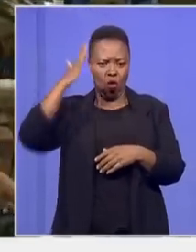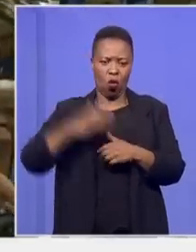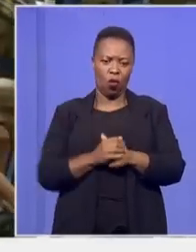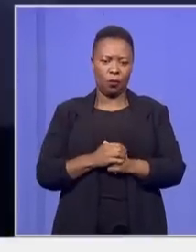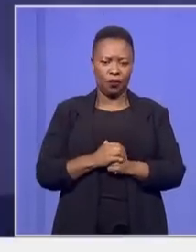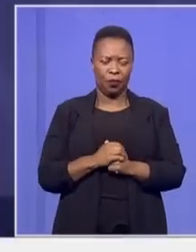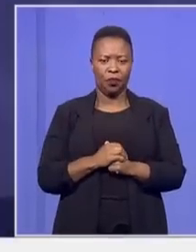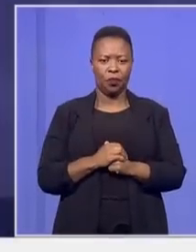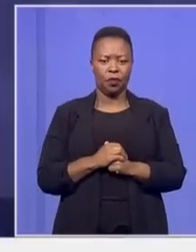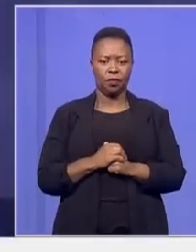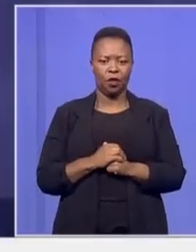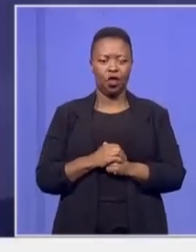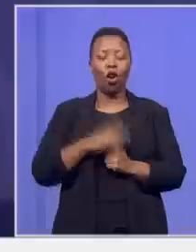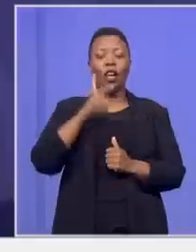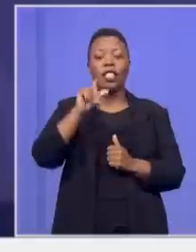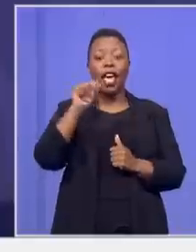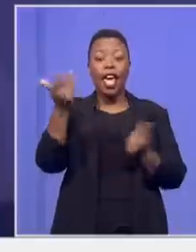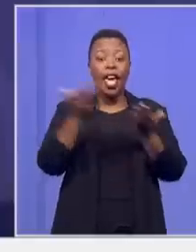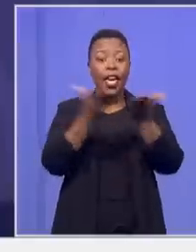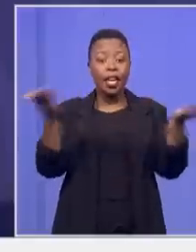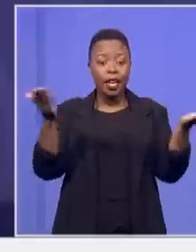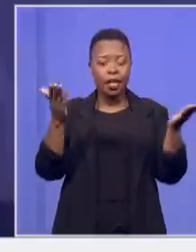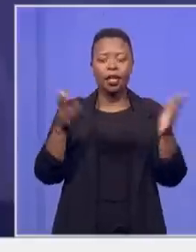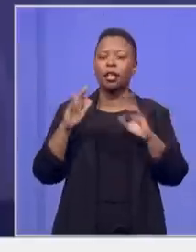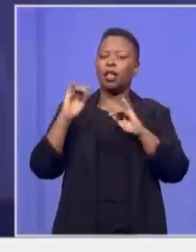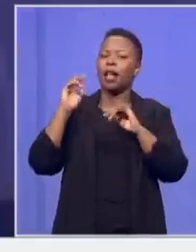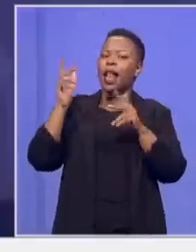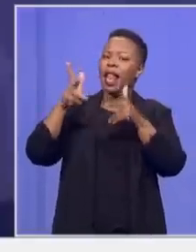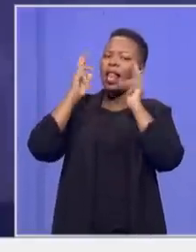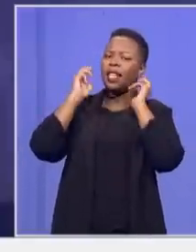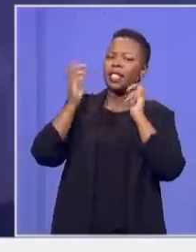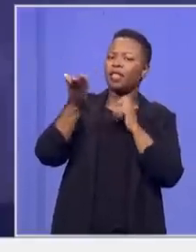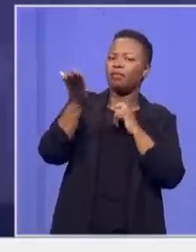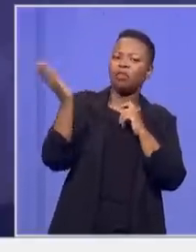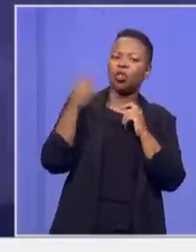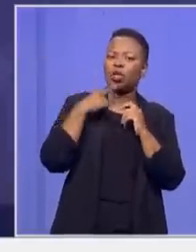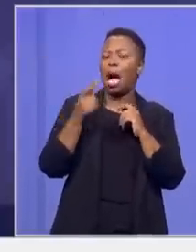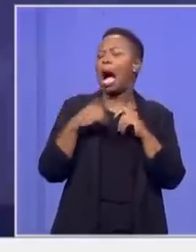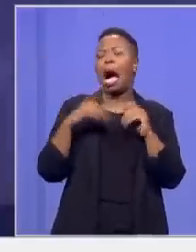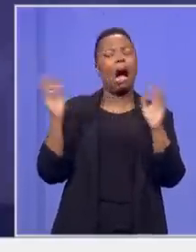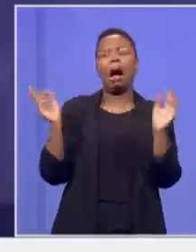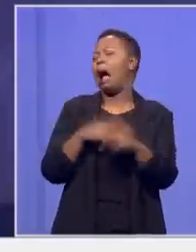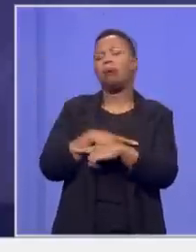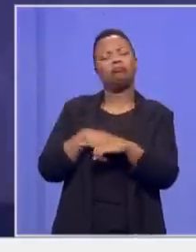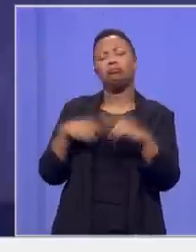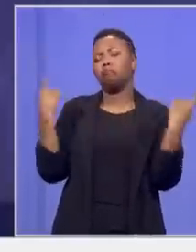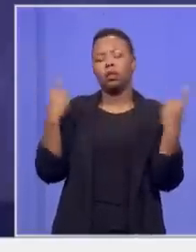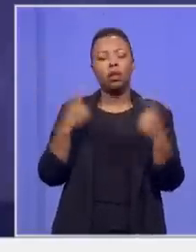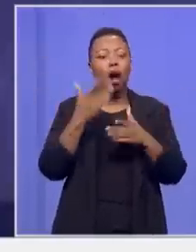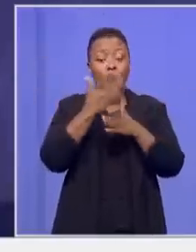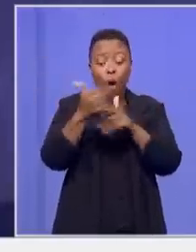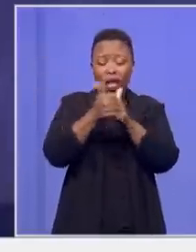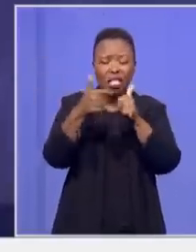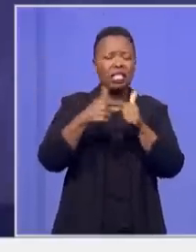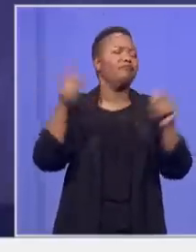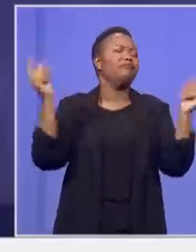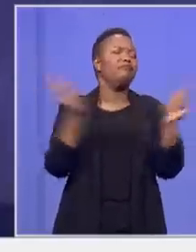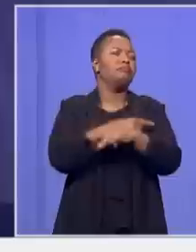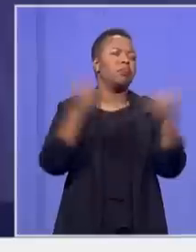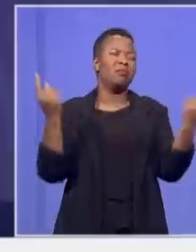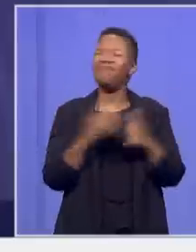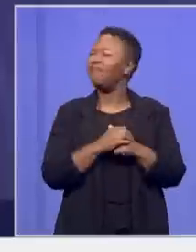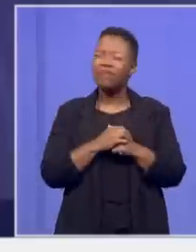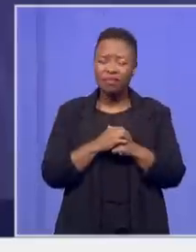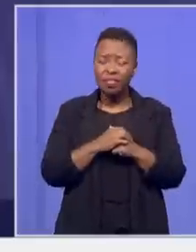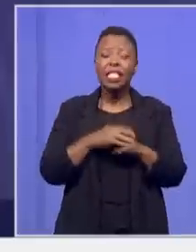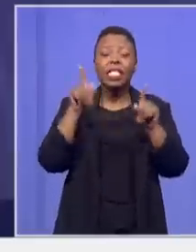So Democrats, don't listen to the naysayers. If they tell you it can't be done, if they tell you that coalitions can't work. These are the same people who told